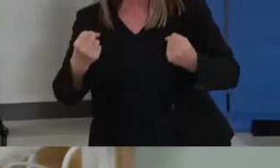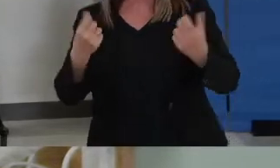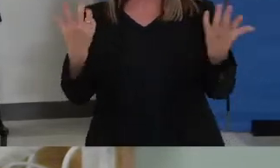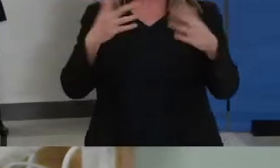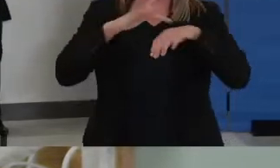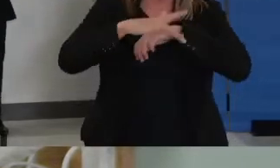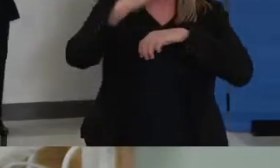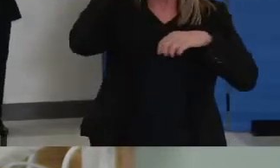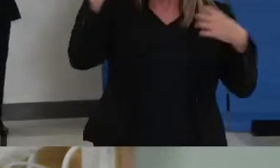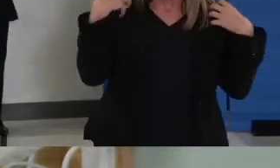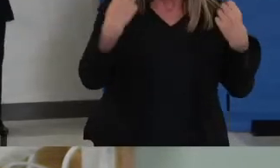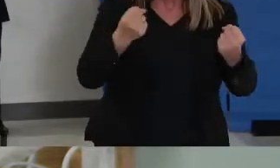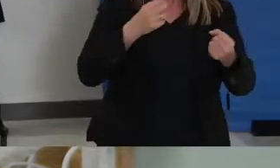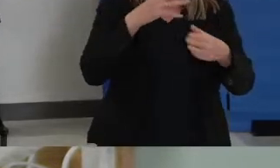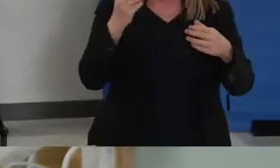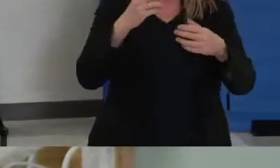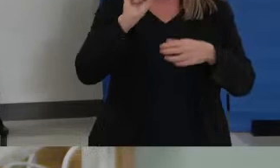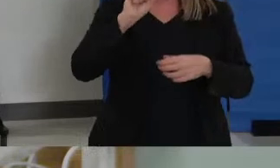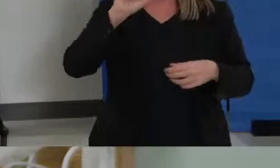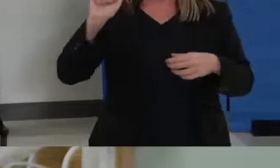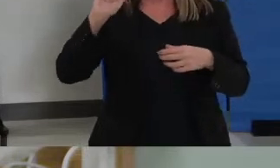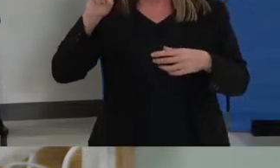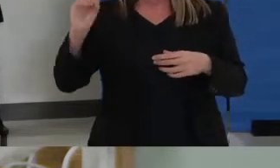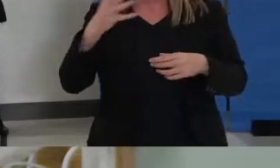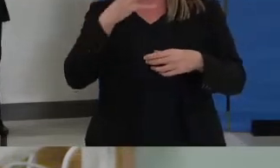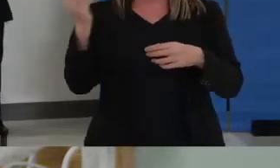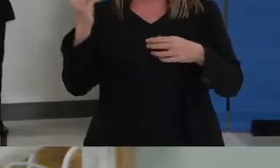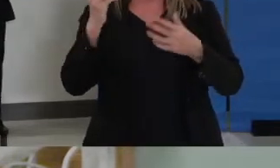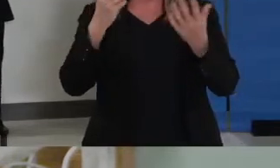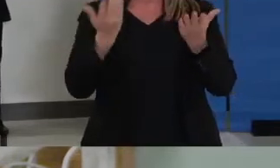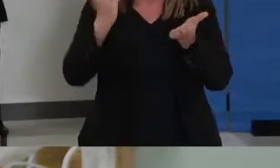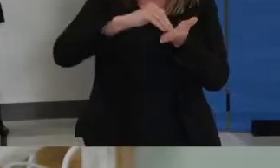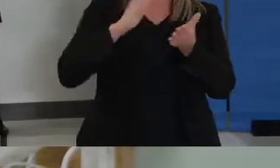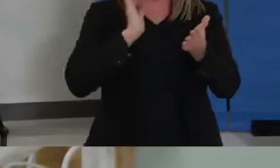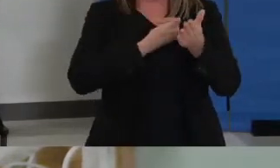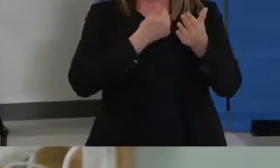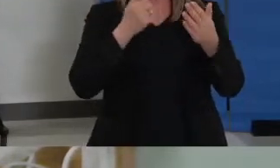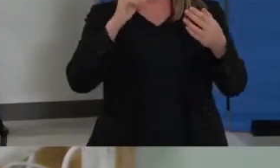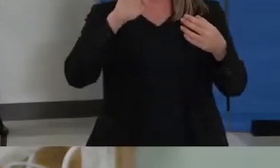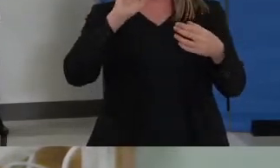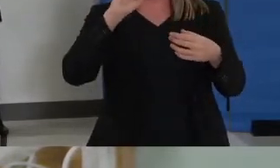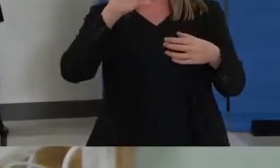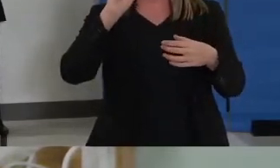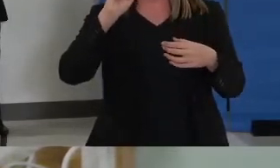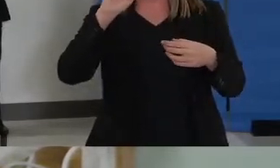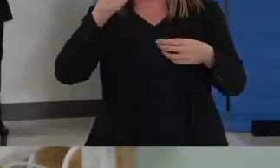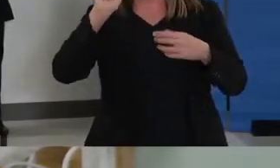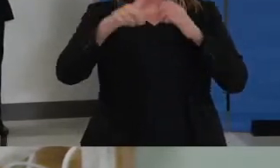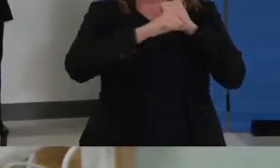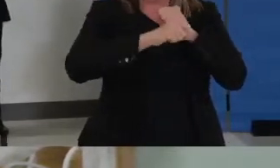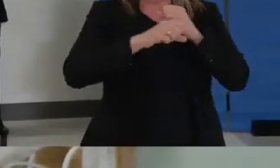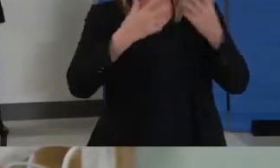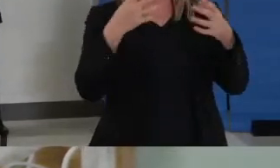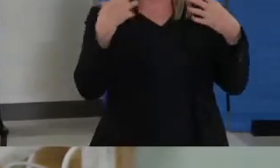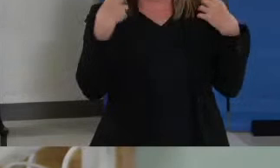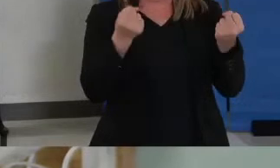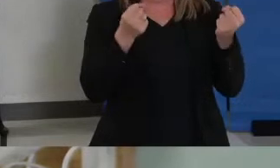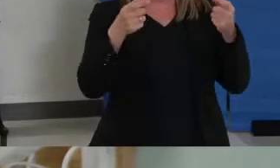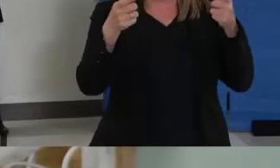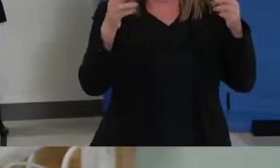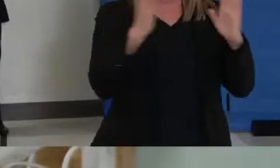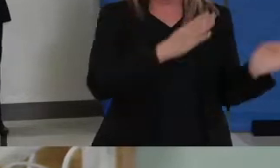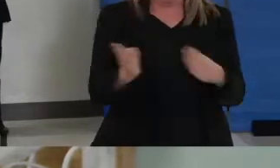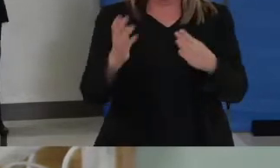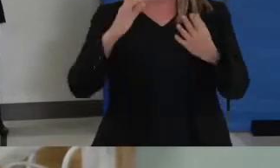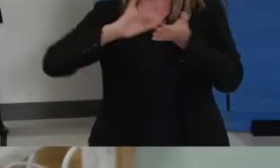mental health and substance use disorders, and that our commercial health plans, our Medicaid managed health plans,